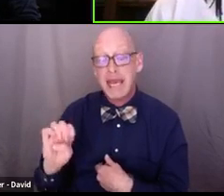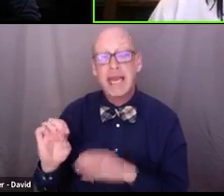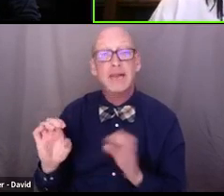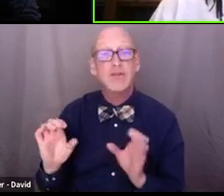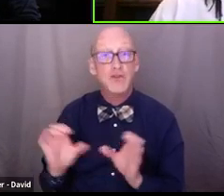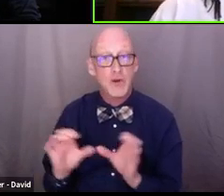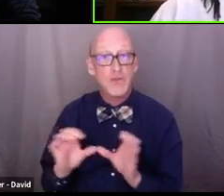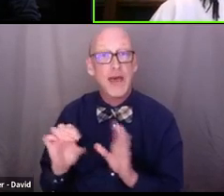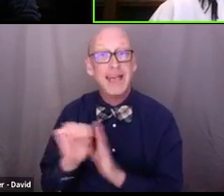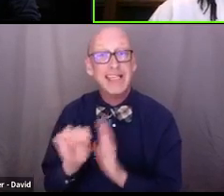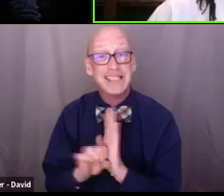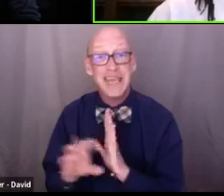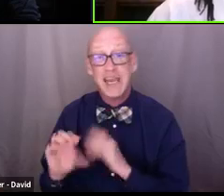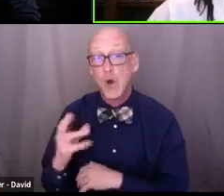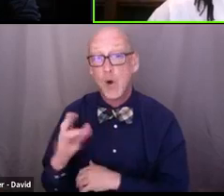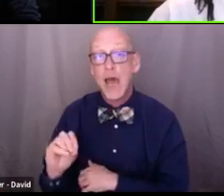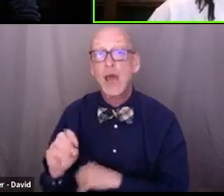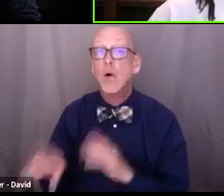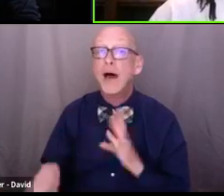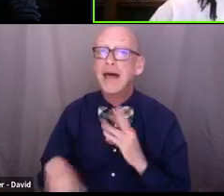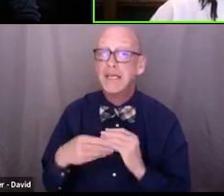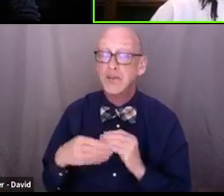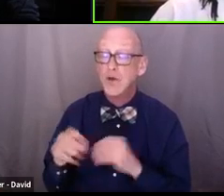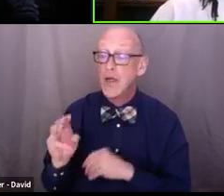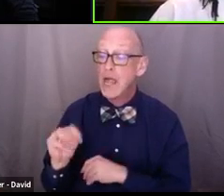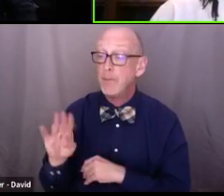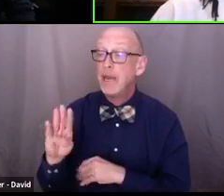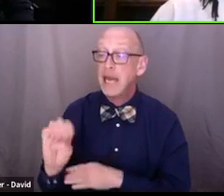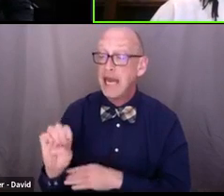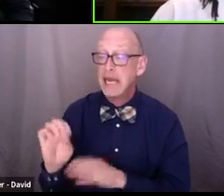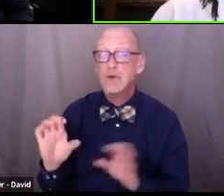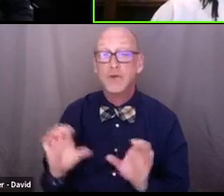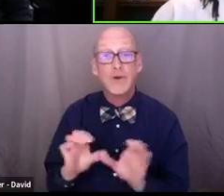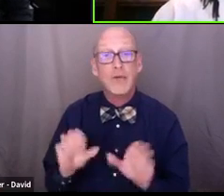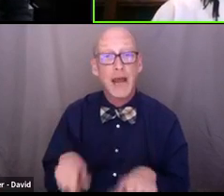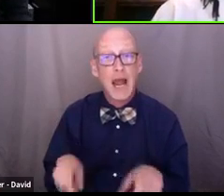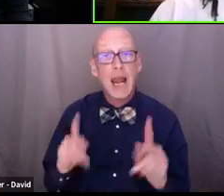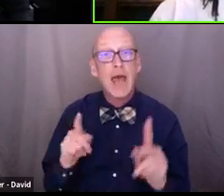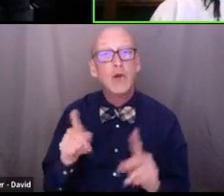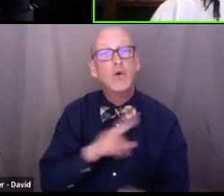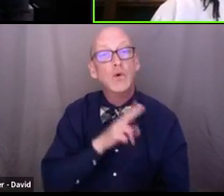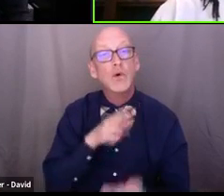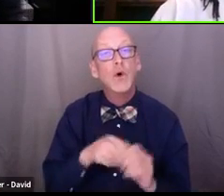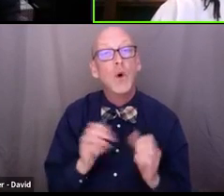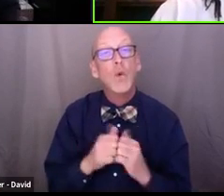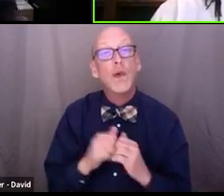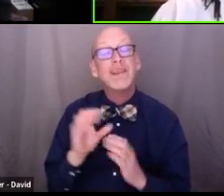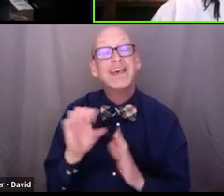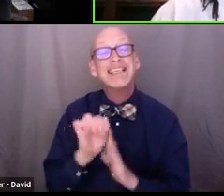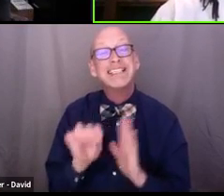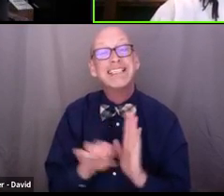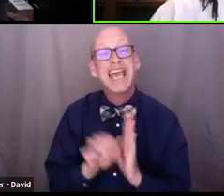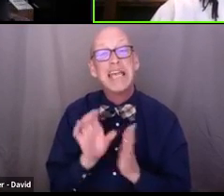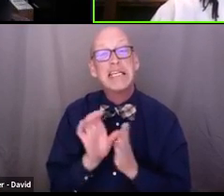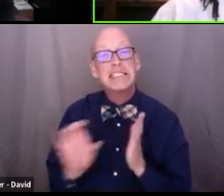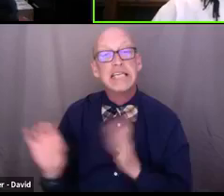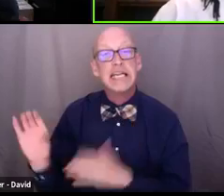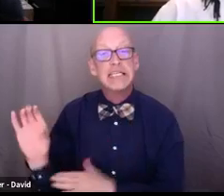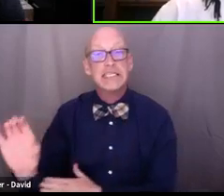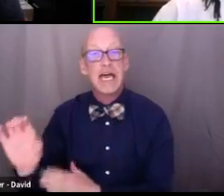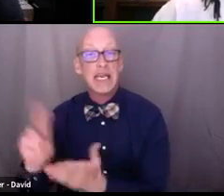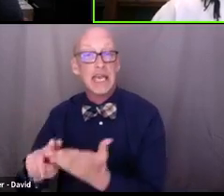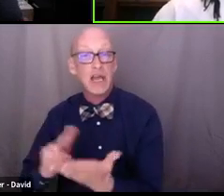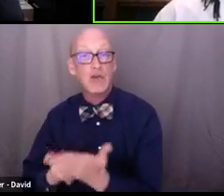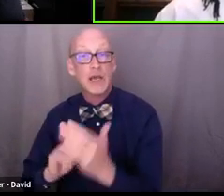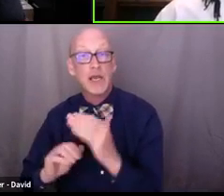Ohio. Additionally, being MBE certified allows you to participate in state set-aside contracts, which are up to 15%